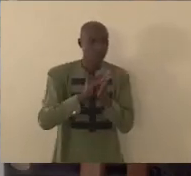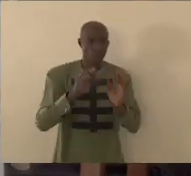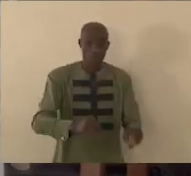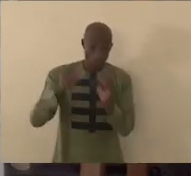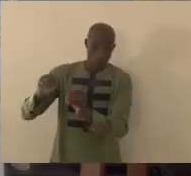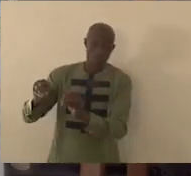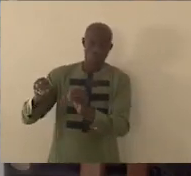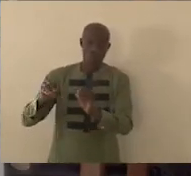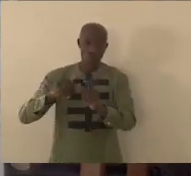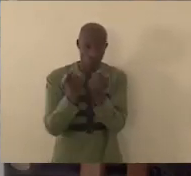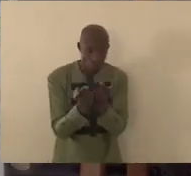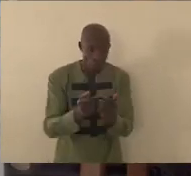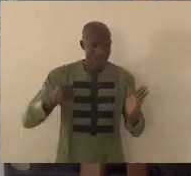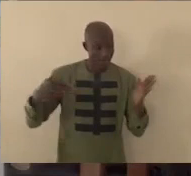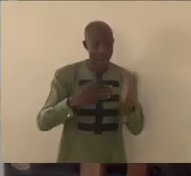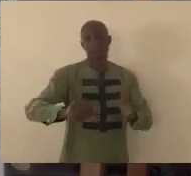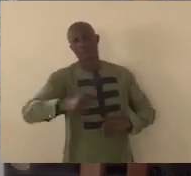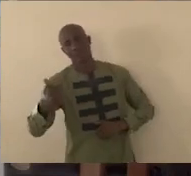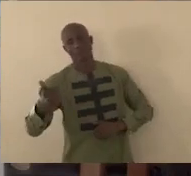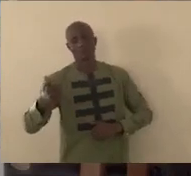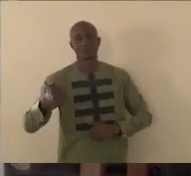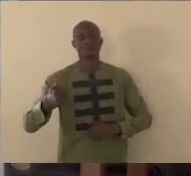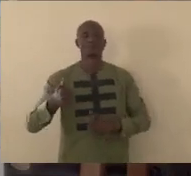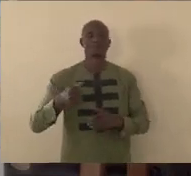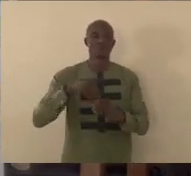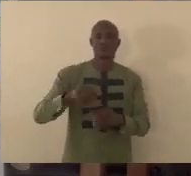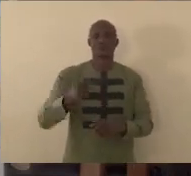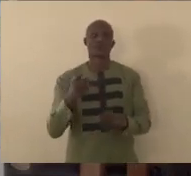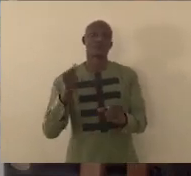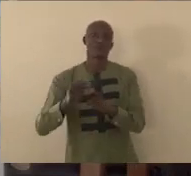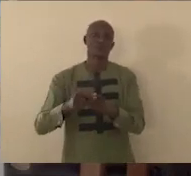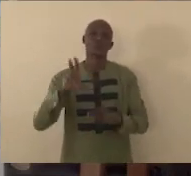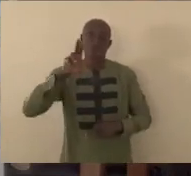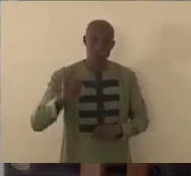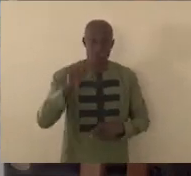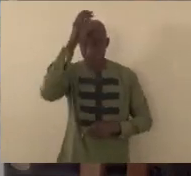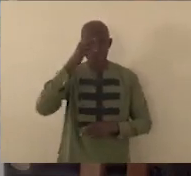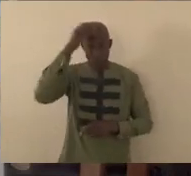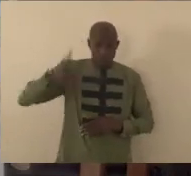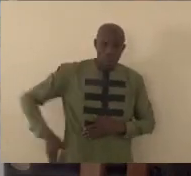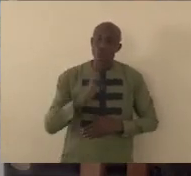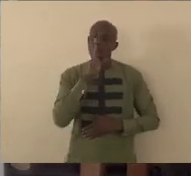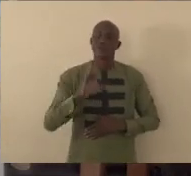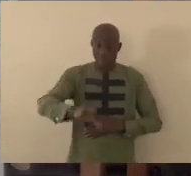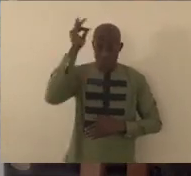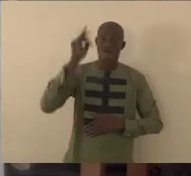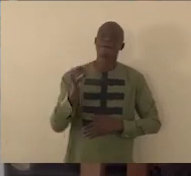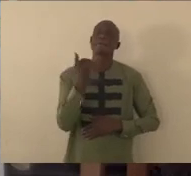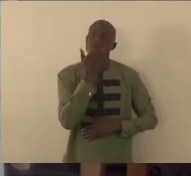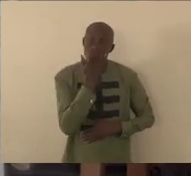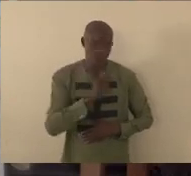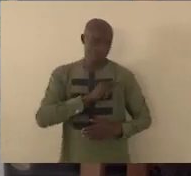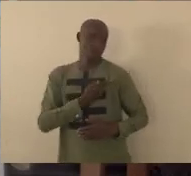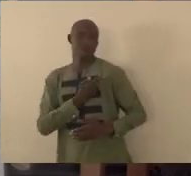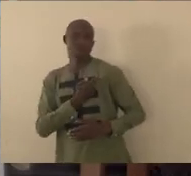one section of the state against another. In other words, no Catholic should be found guilty of what